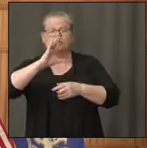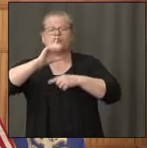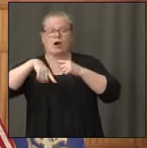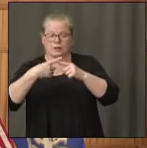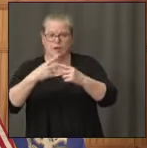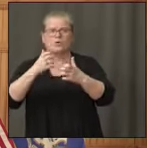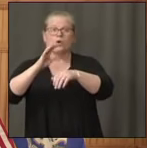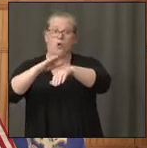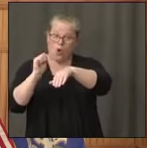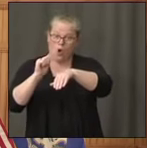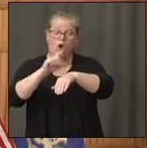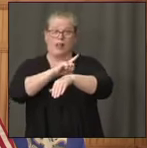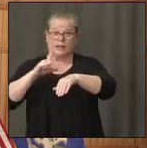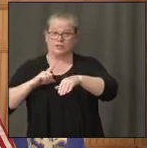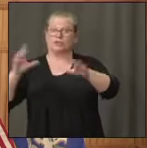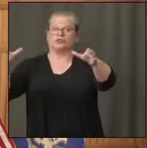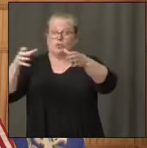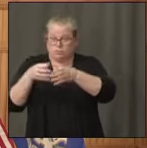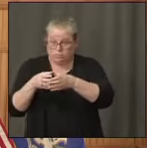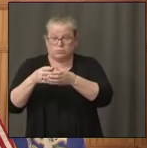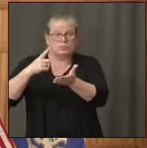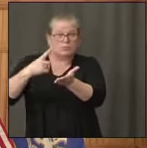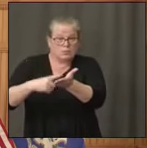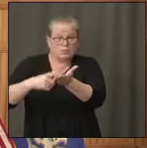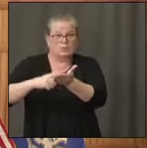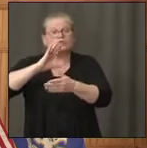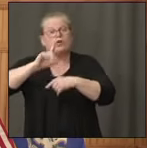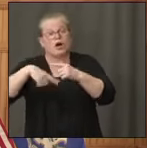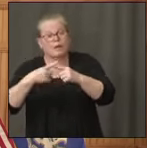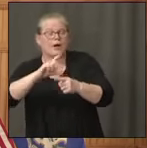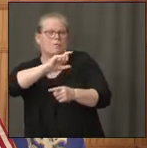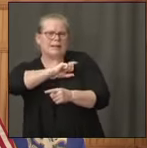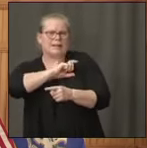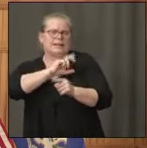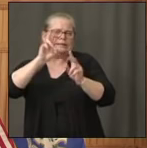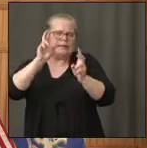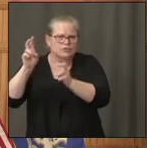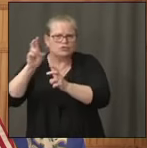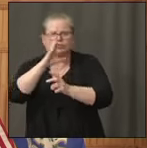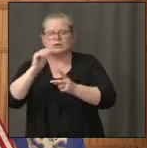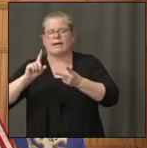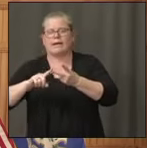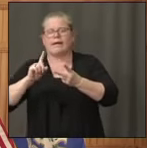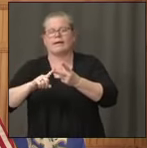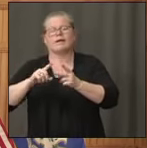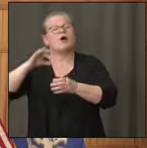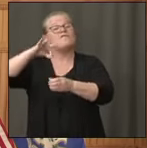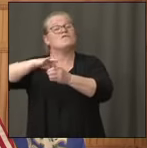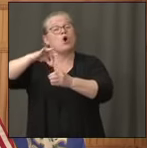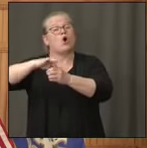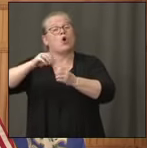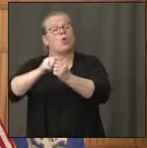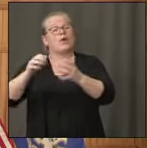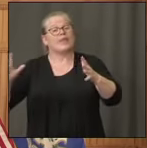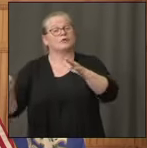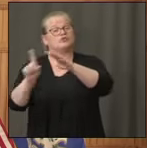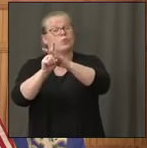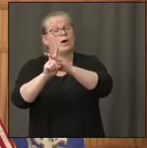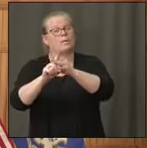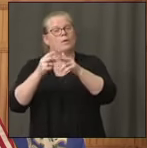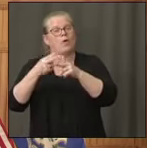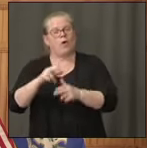absentee ballots. But I'm curious if you're concerned about if the agenda expands